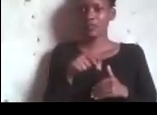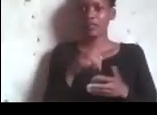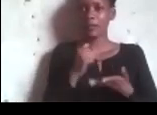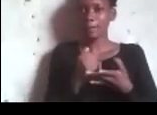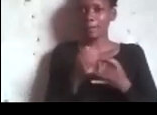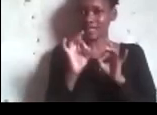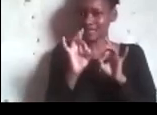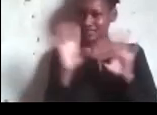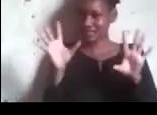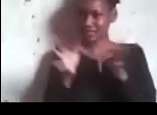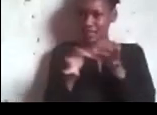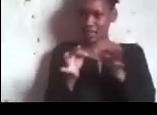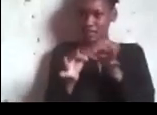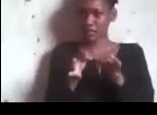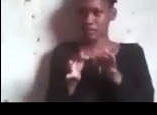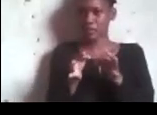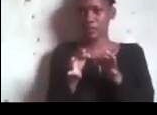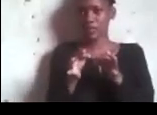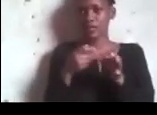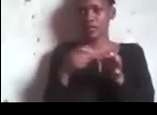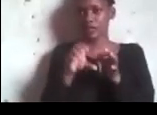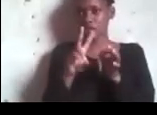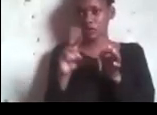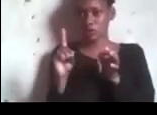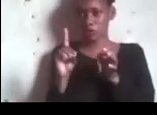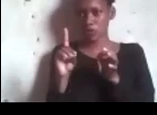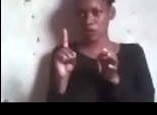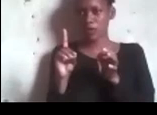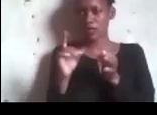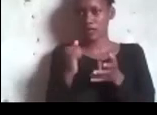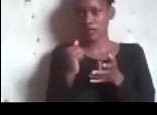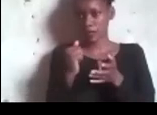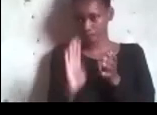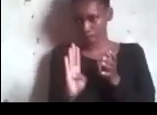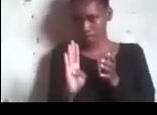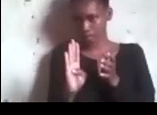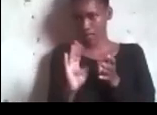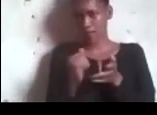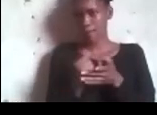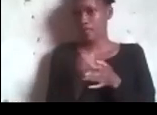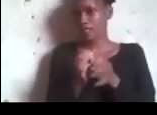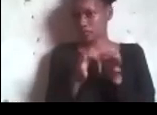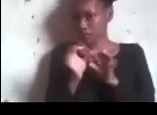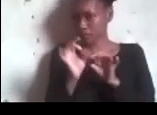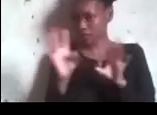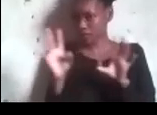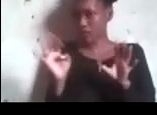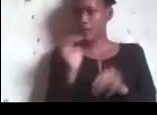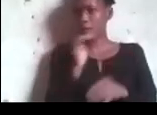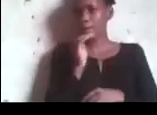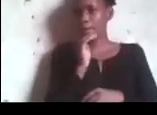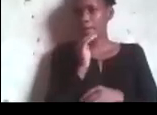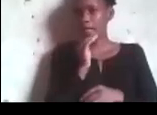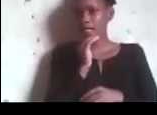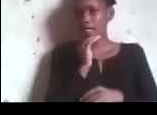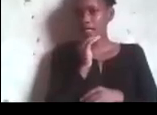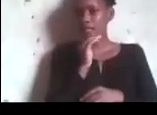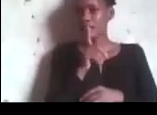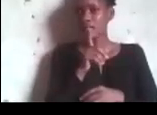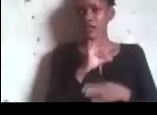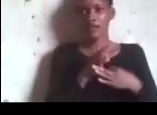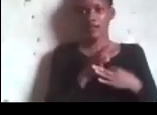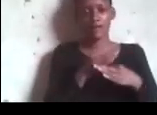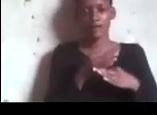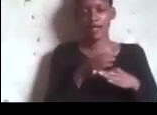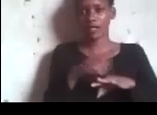the section, on Section 21 or Section 21P. So this means that an unmarried father will no longer have